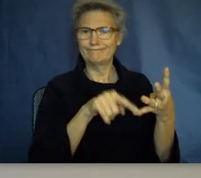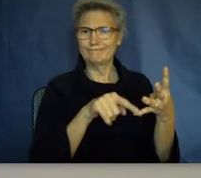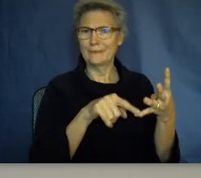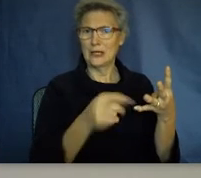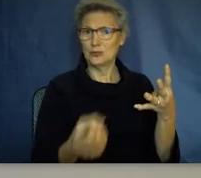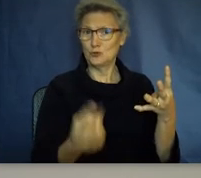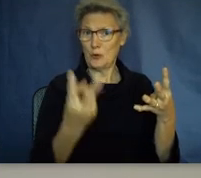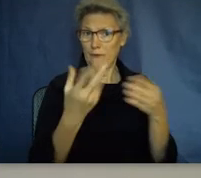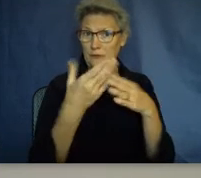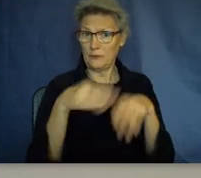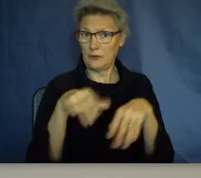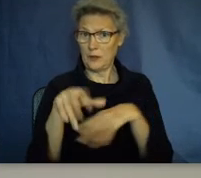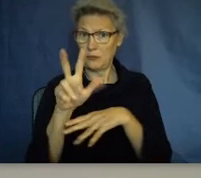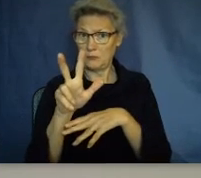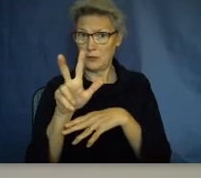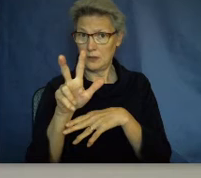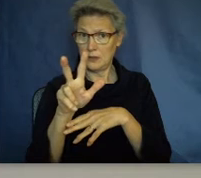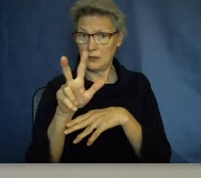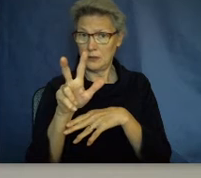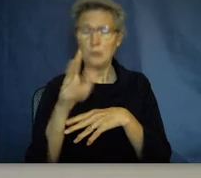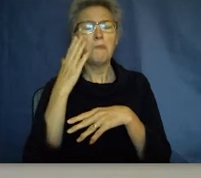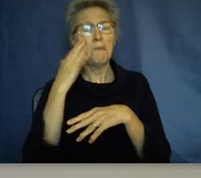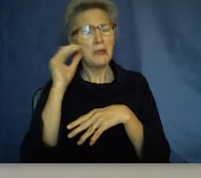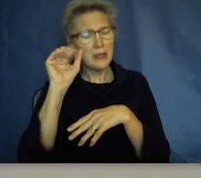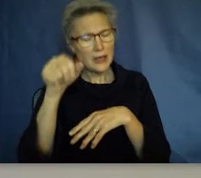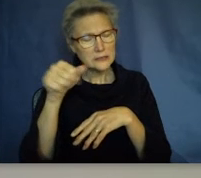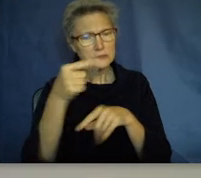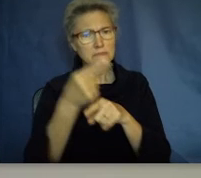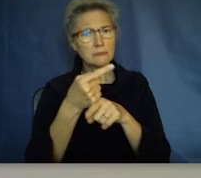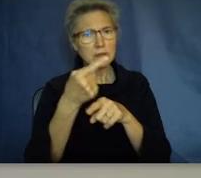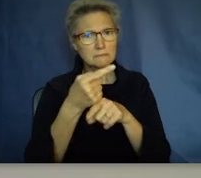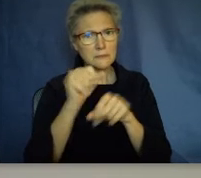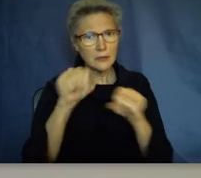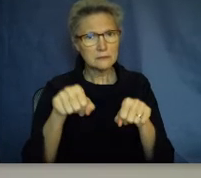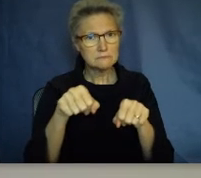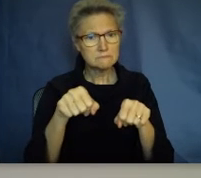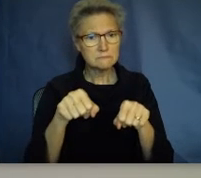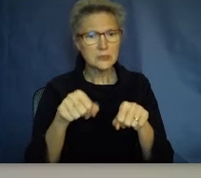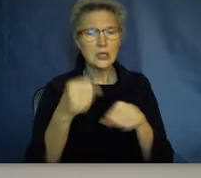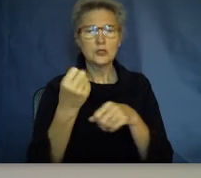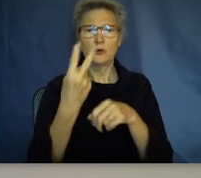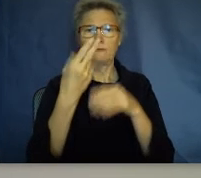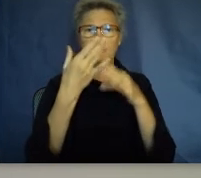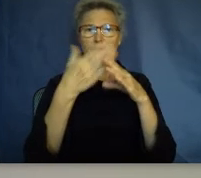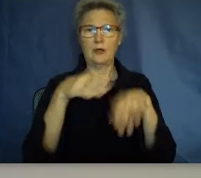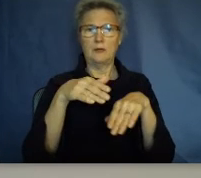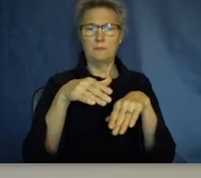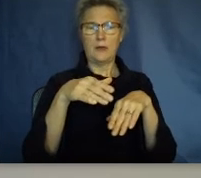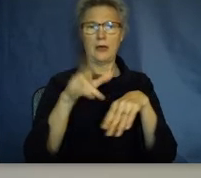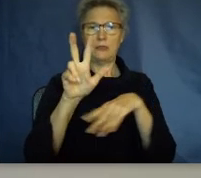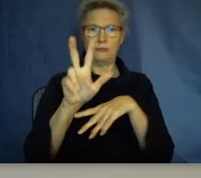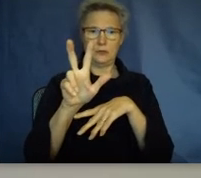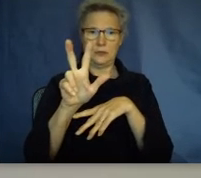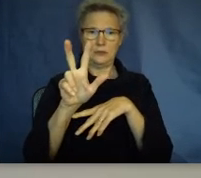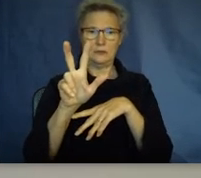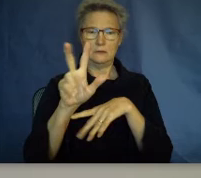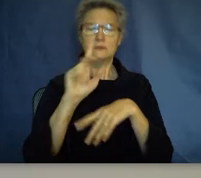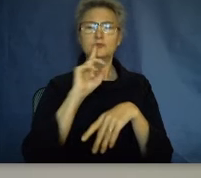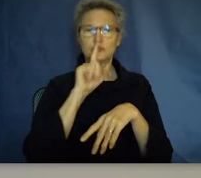12 divisible by 3? And we know that it is, yes. 12 is